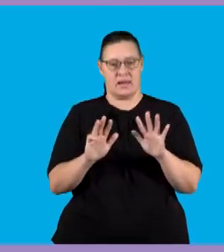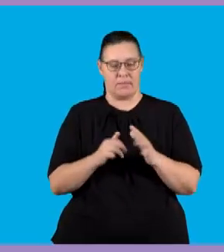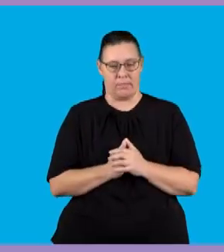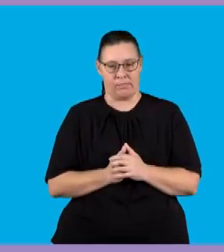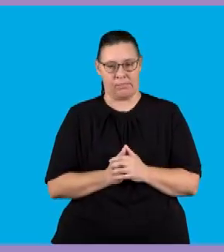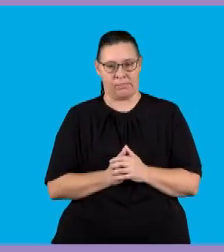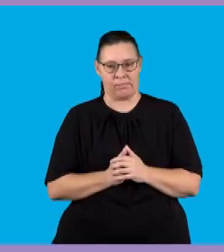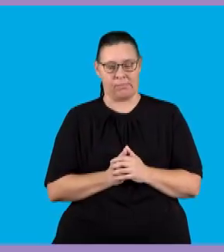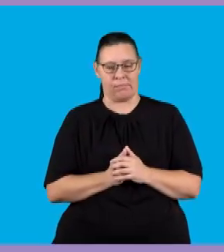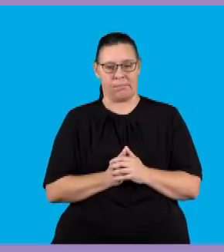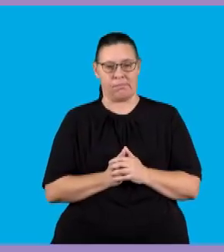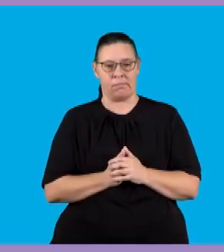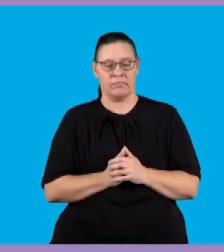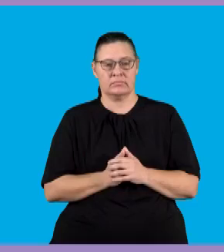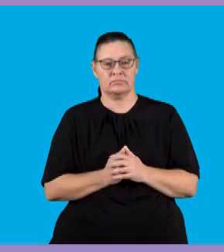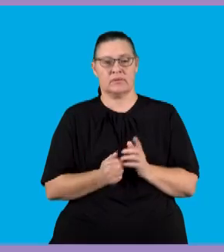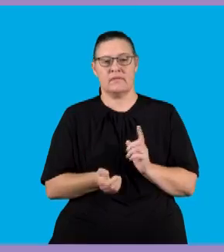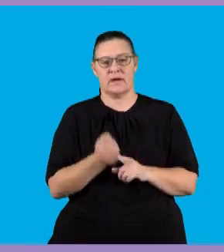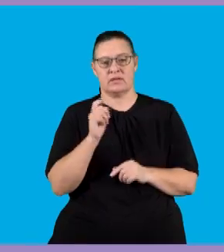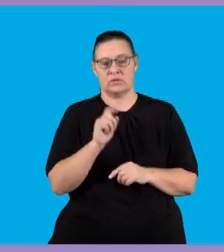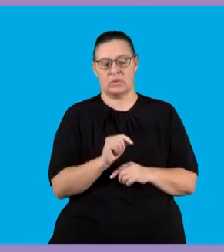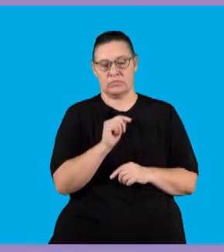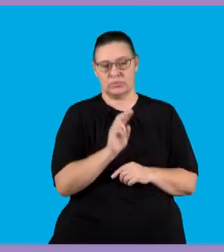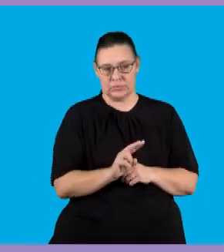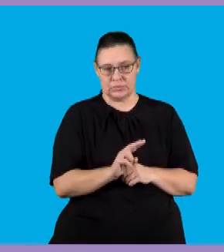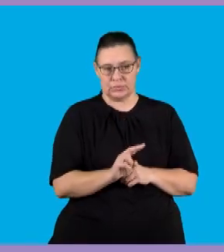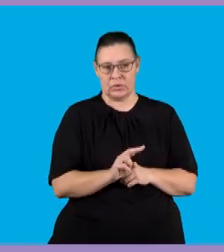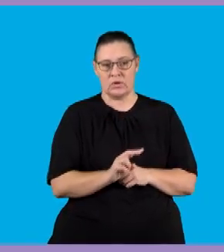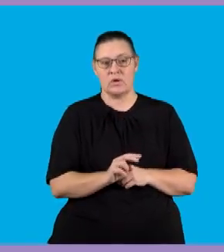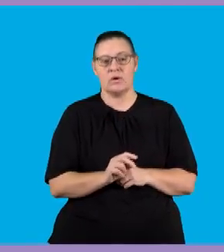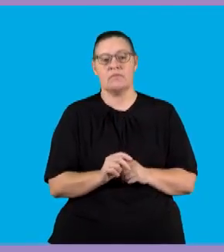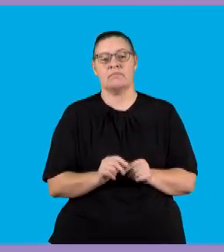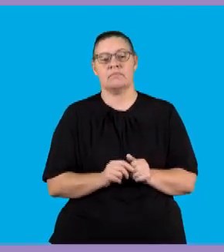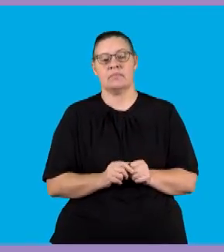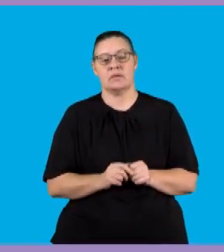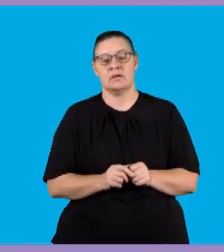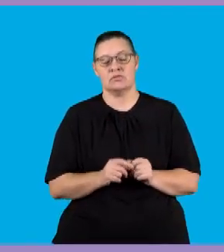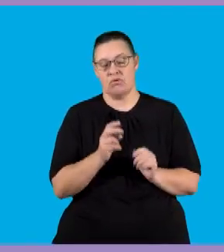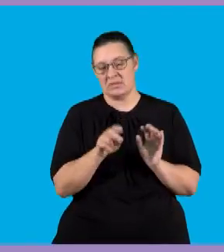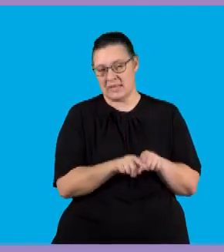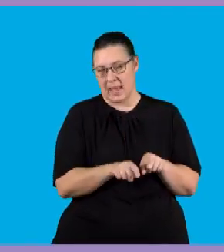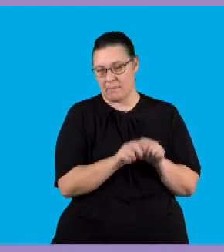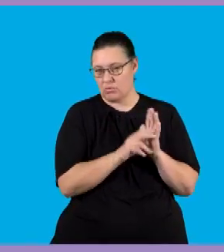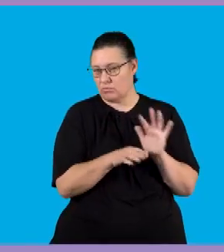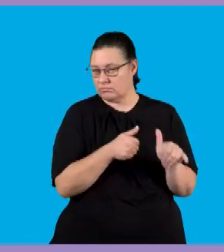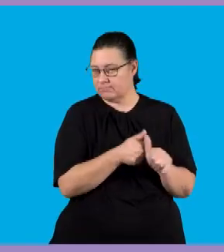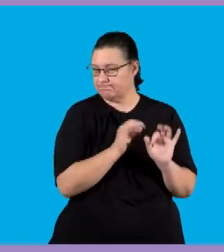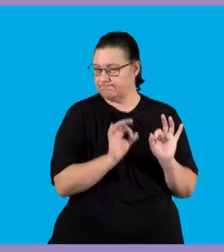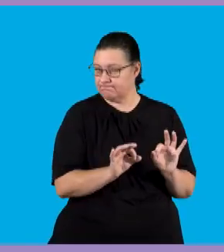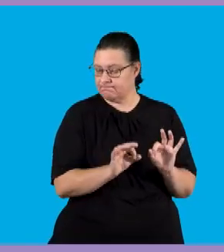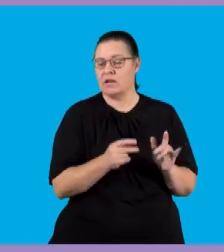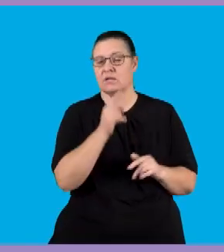to be an addition of 9. Let's find another term and see if that same